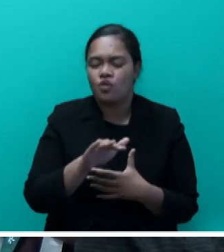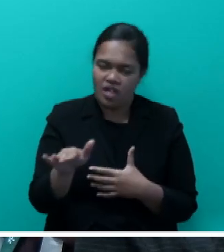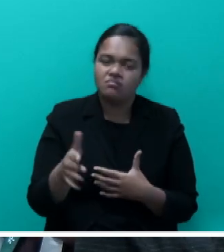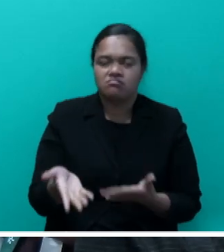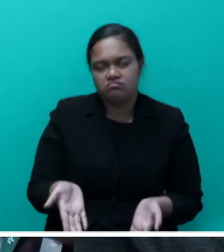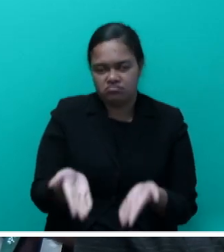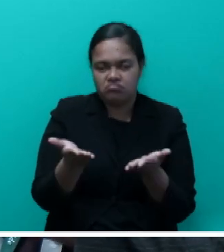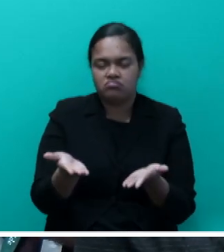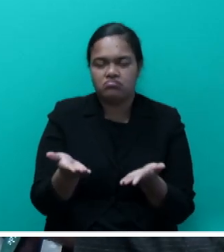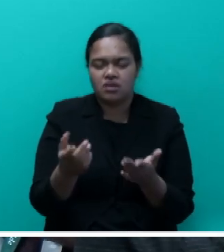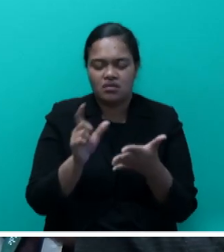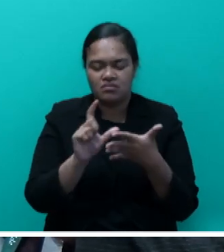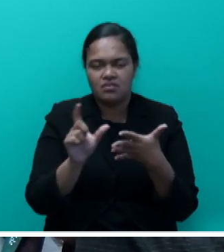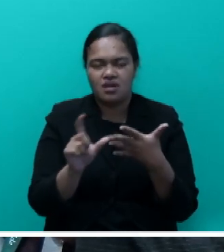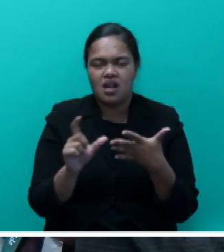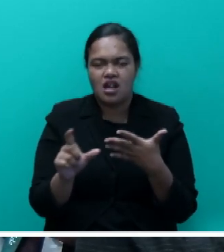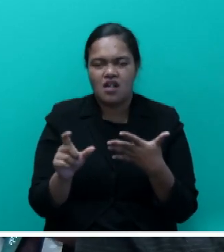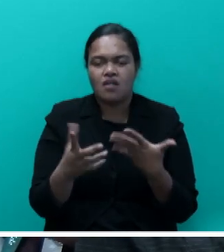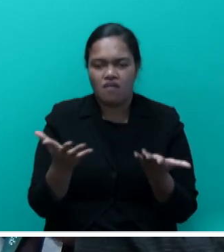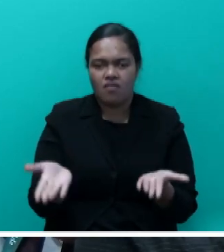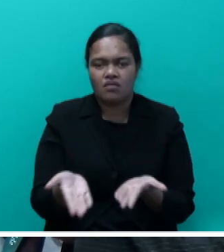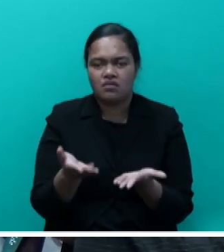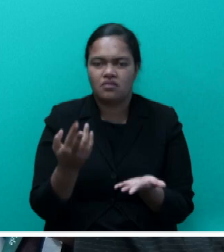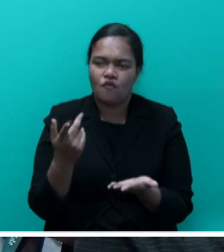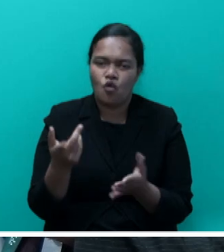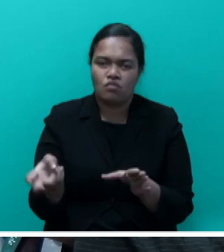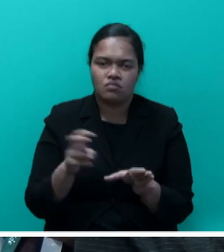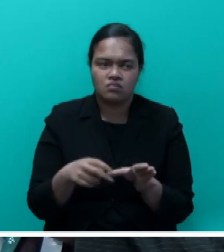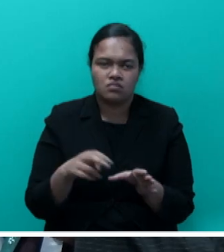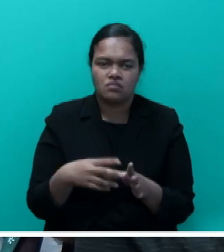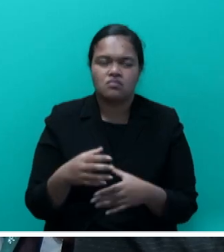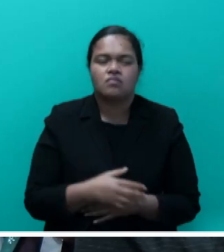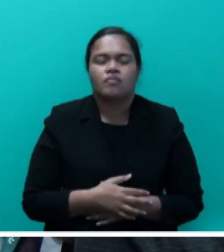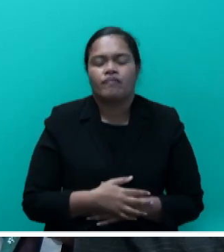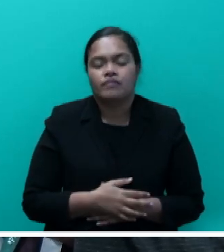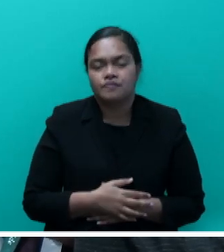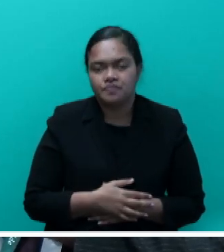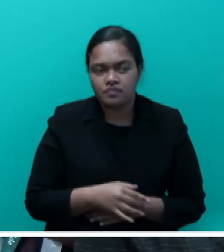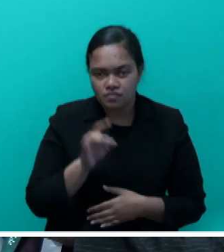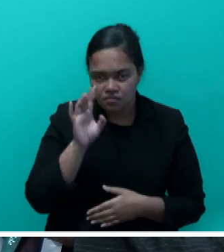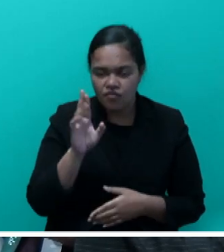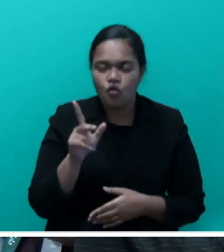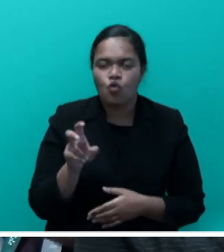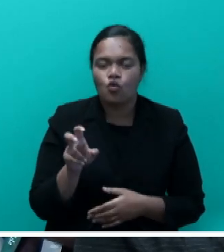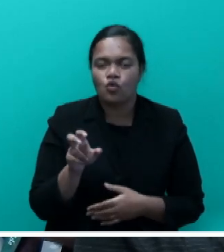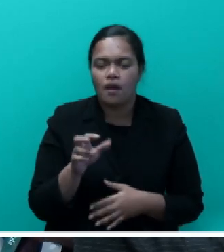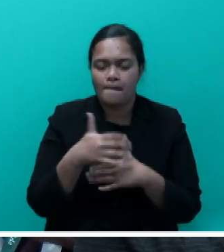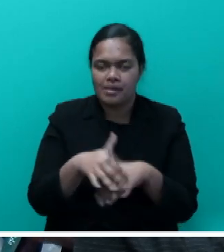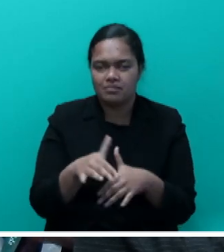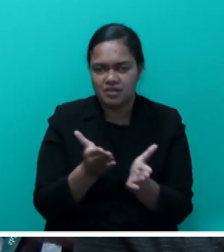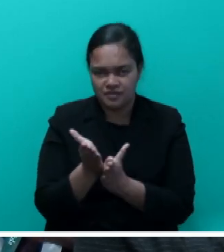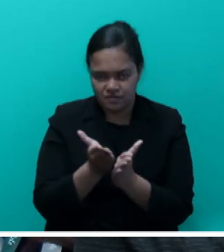regulatory requirements, and therefore fostering a more inclusive and compliant transport sector. So it